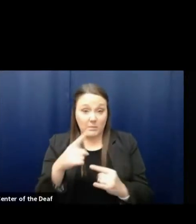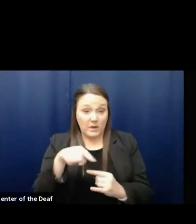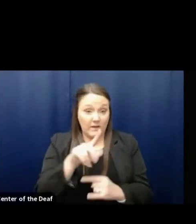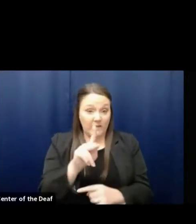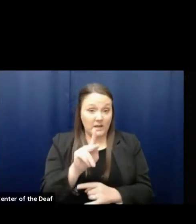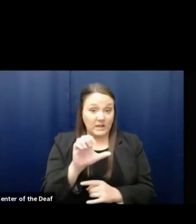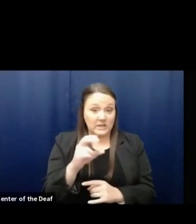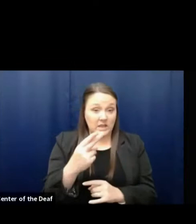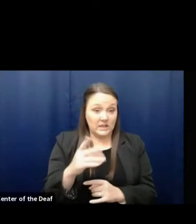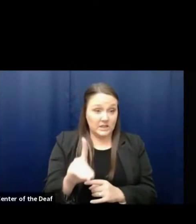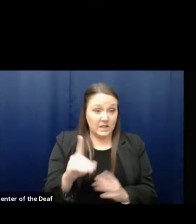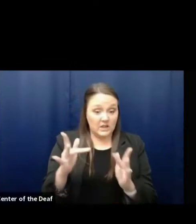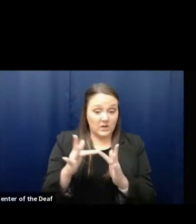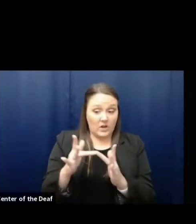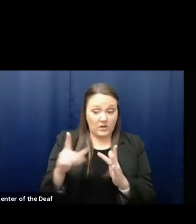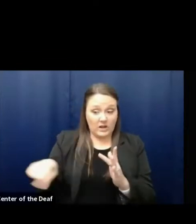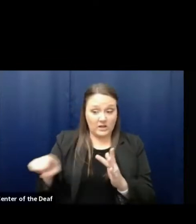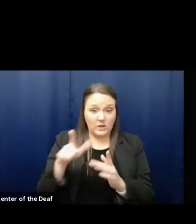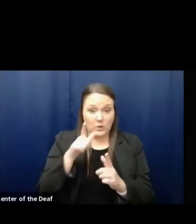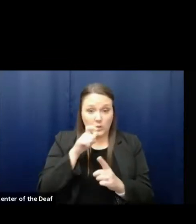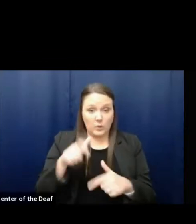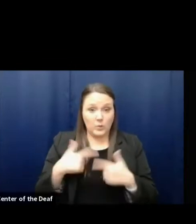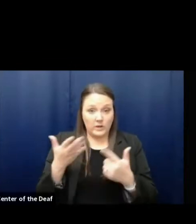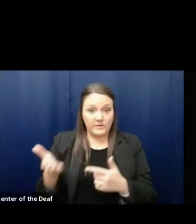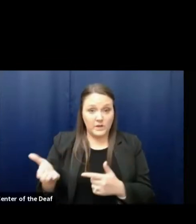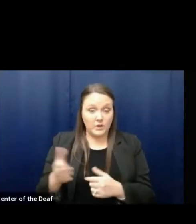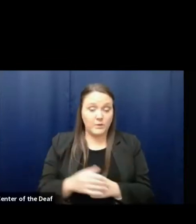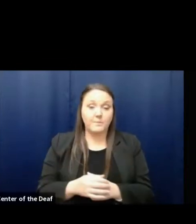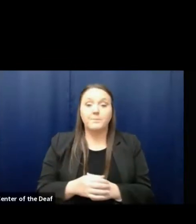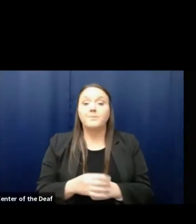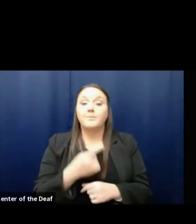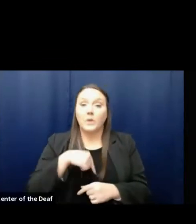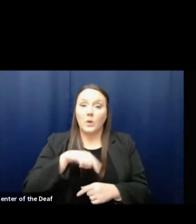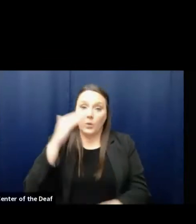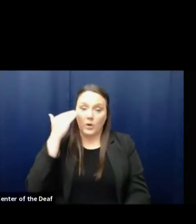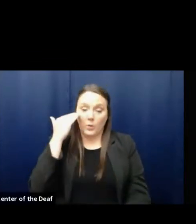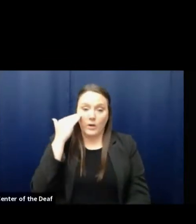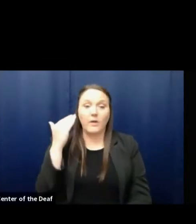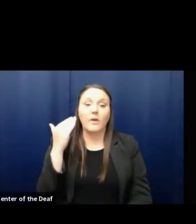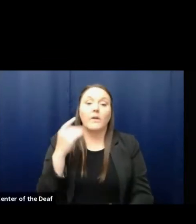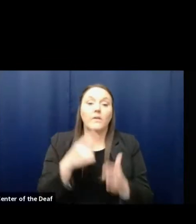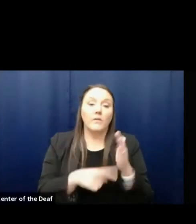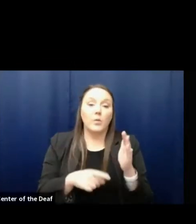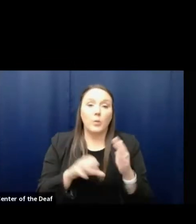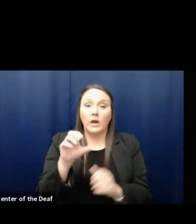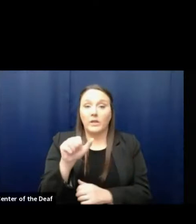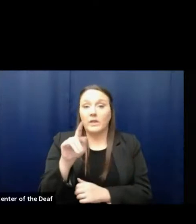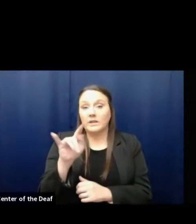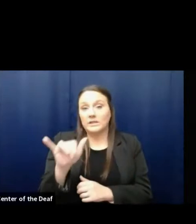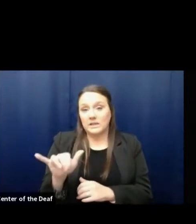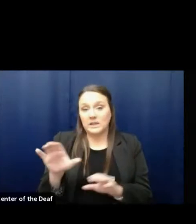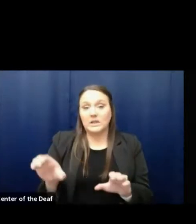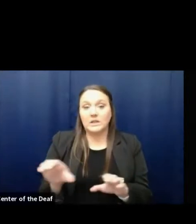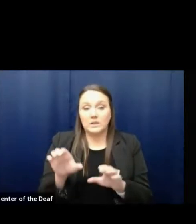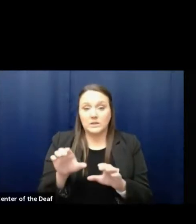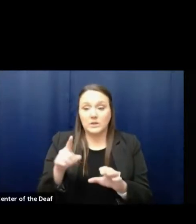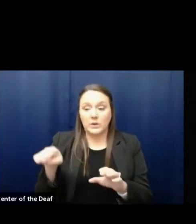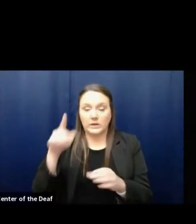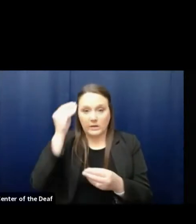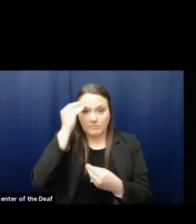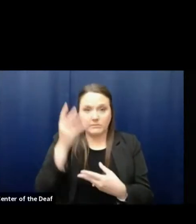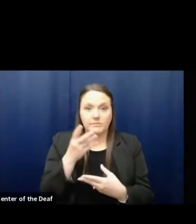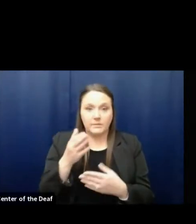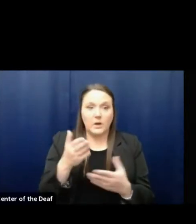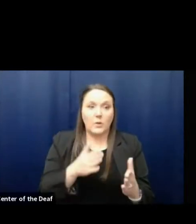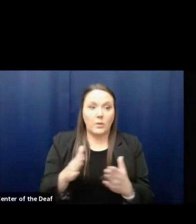there, and is KCHD part of the outreach effort? We're aware of what the city is doing. They let us know of their plans in